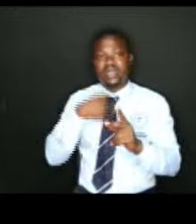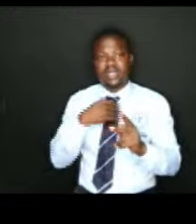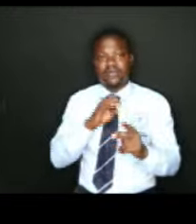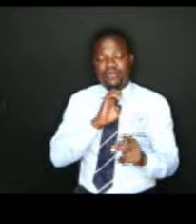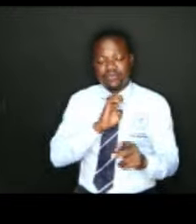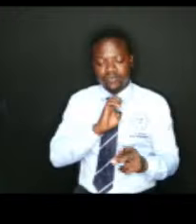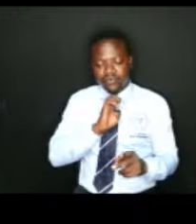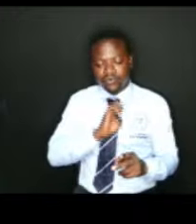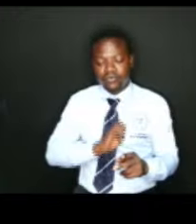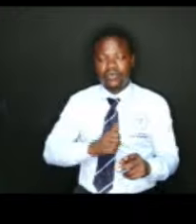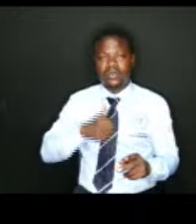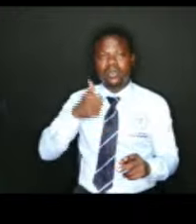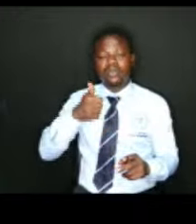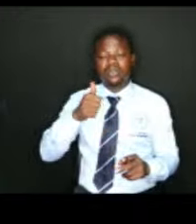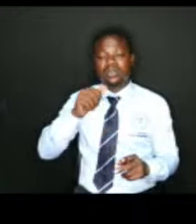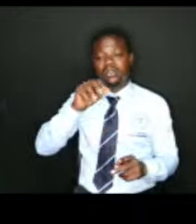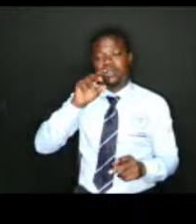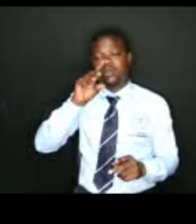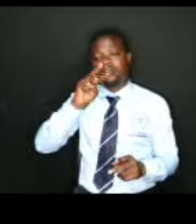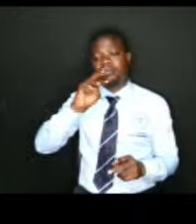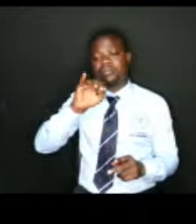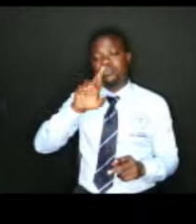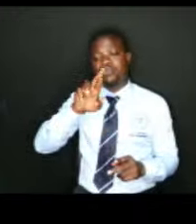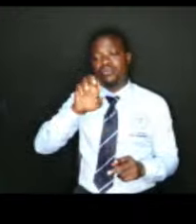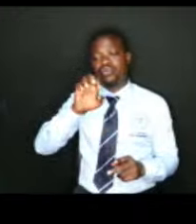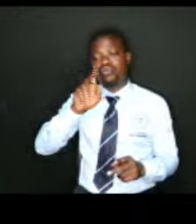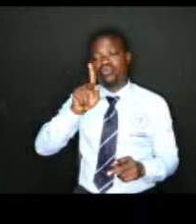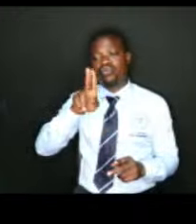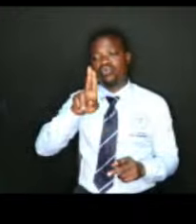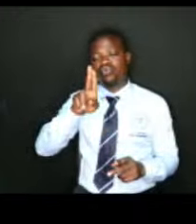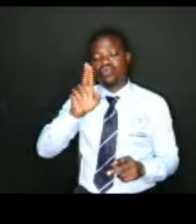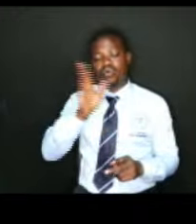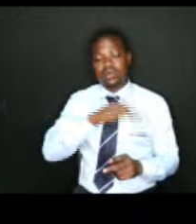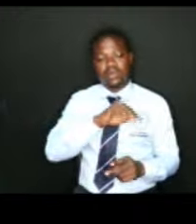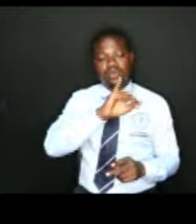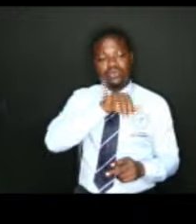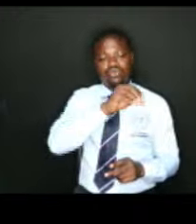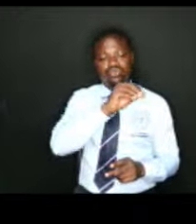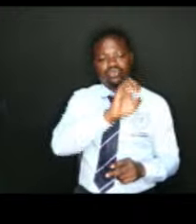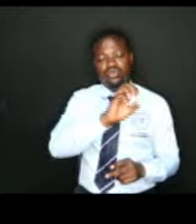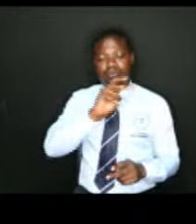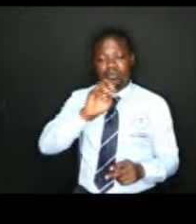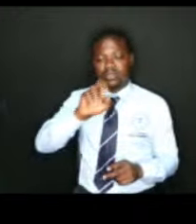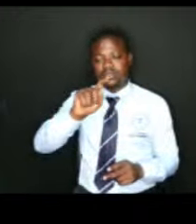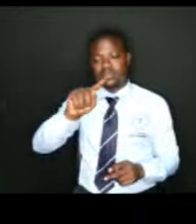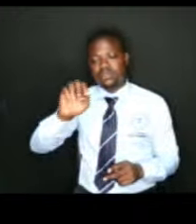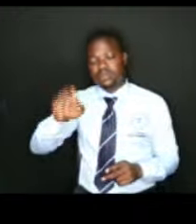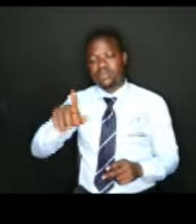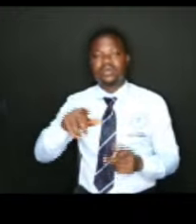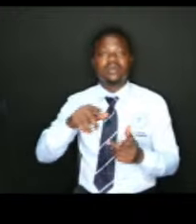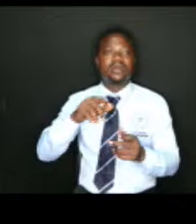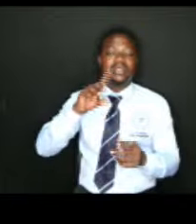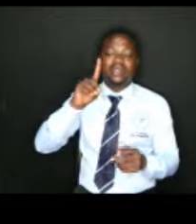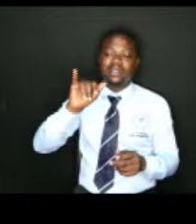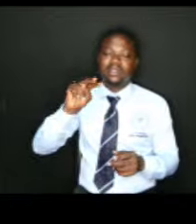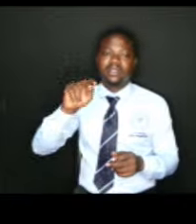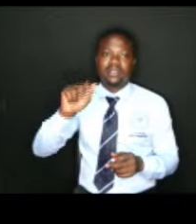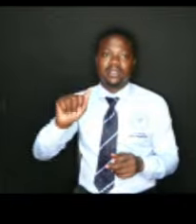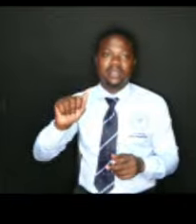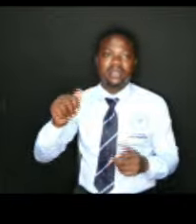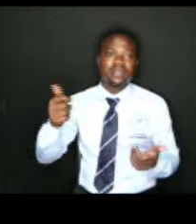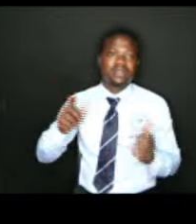Elder Dr. Kwesi Mreku, we have Minister Joe Metal, our dear sister Diana Hamilton, and